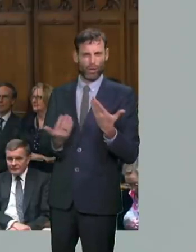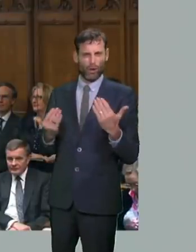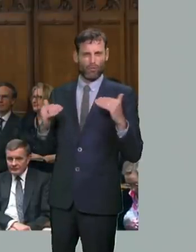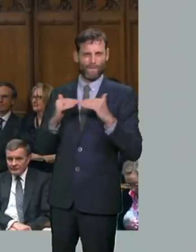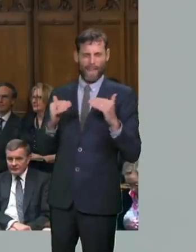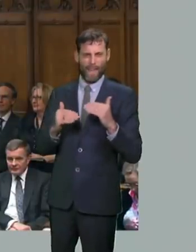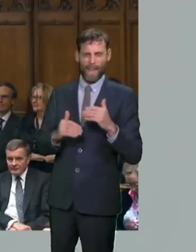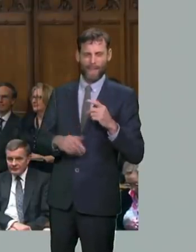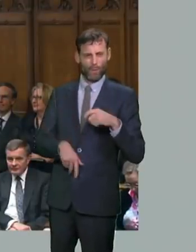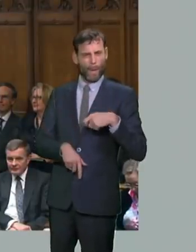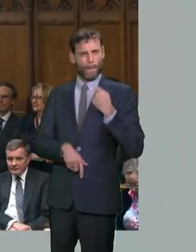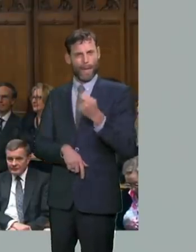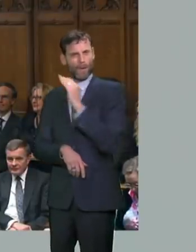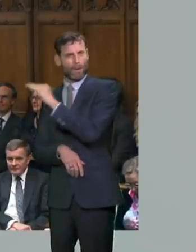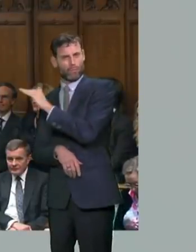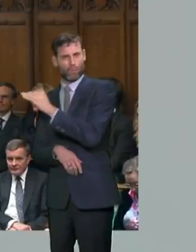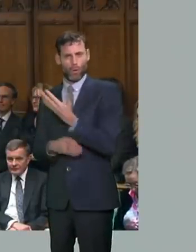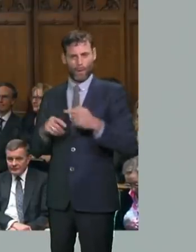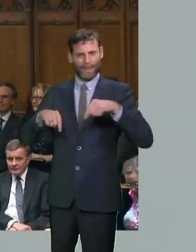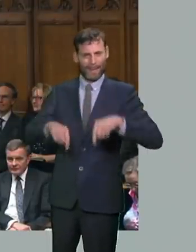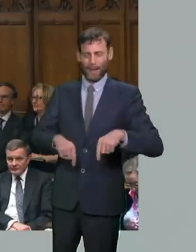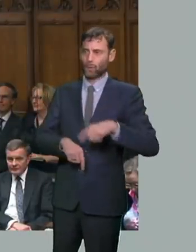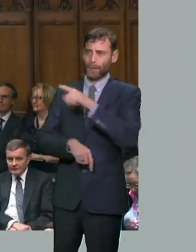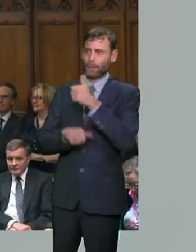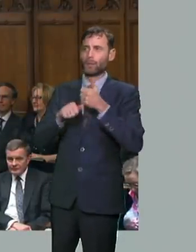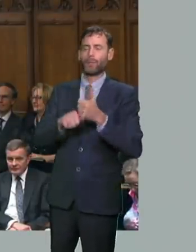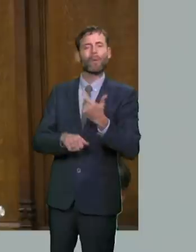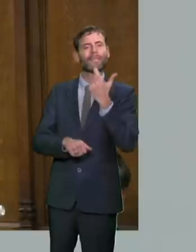overseas. So we know he is a friend to steel in Scunthorpe. So will he